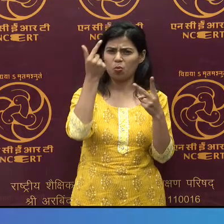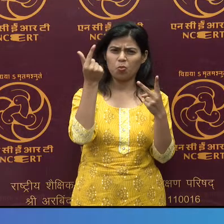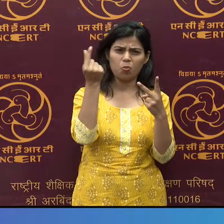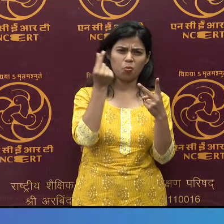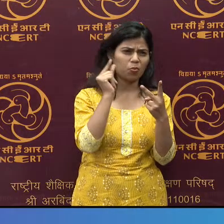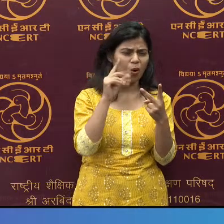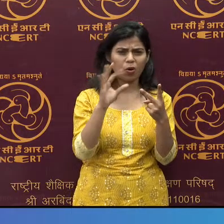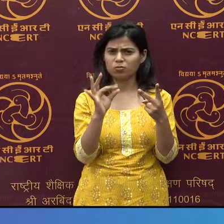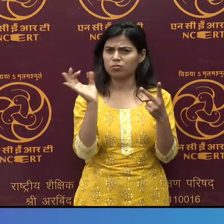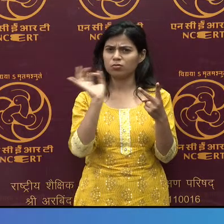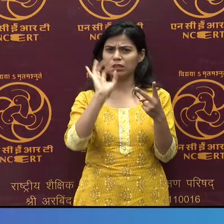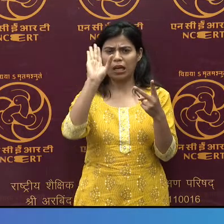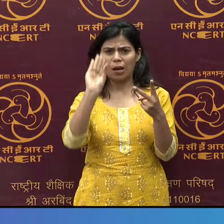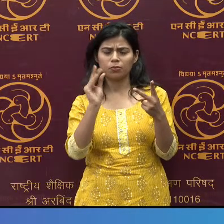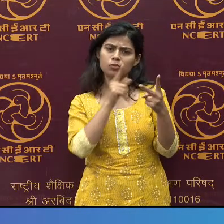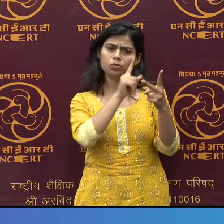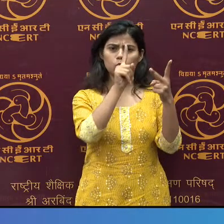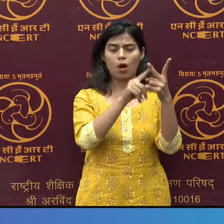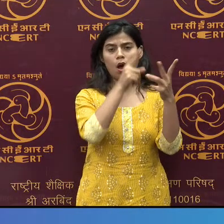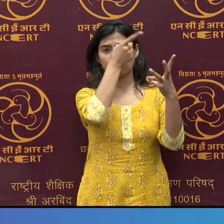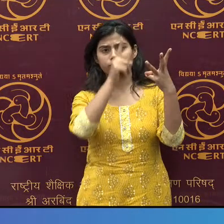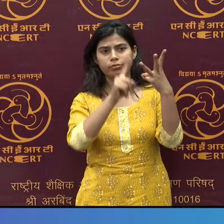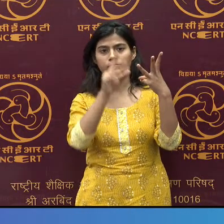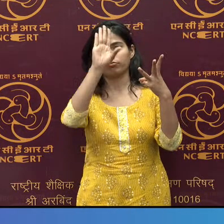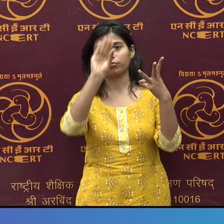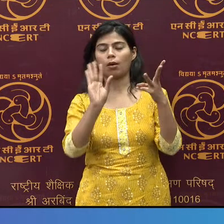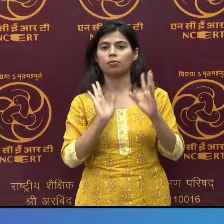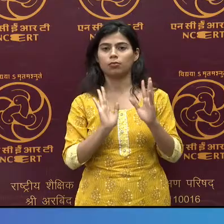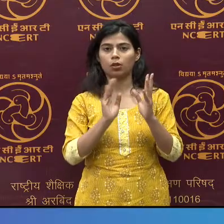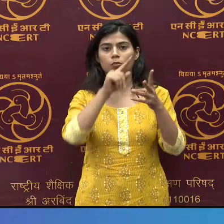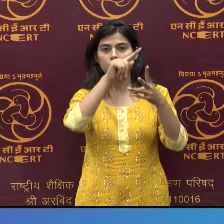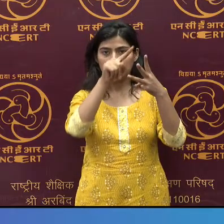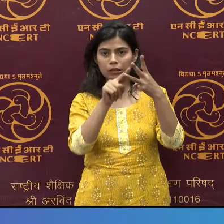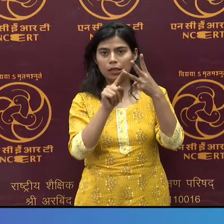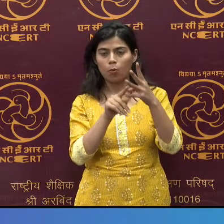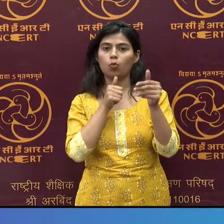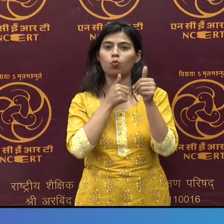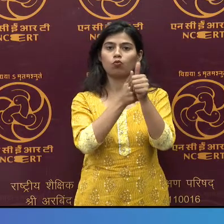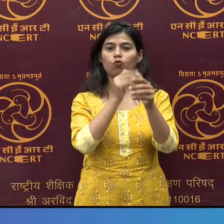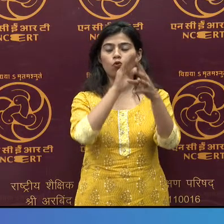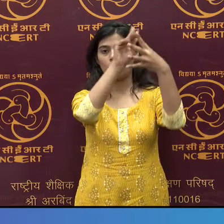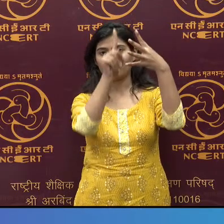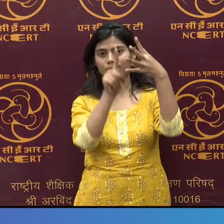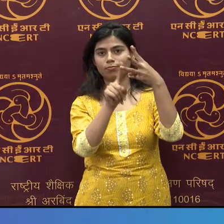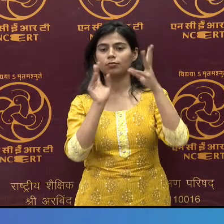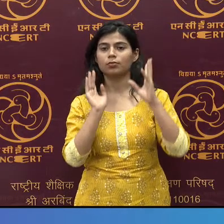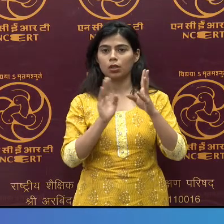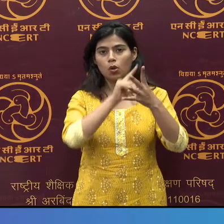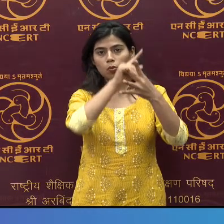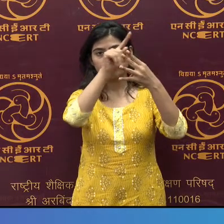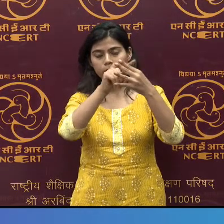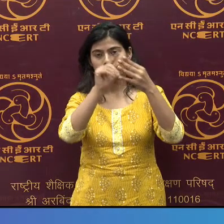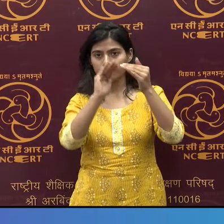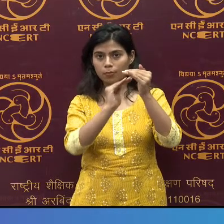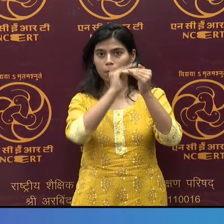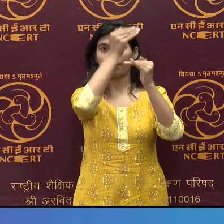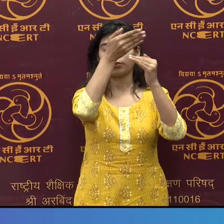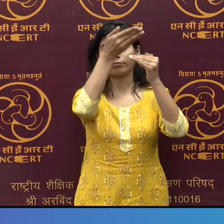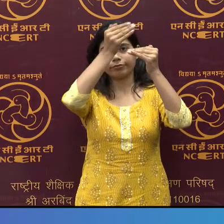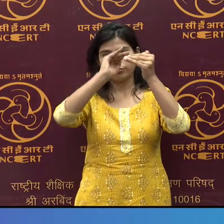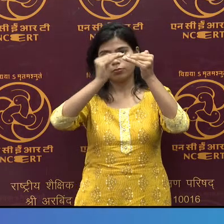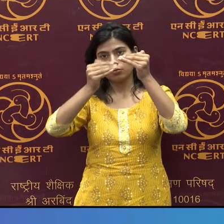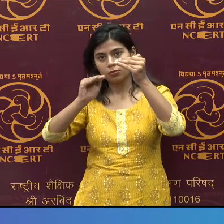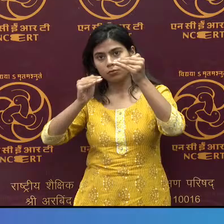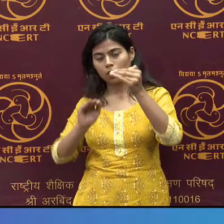least important. So you have to write it in terms of something that is big to small to smaller. Then